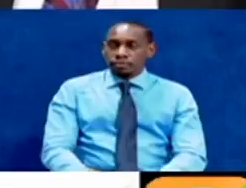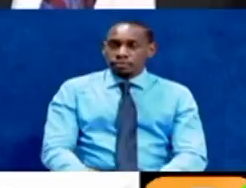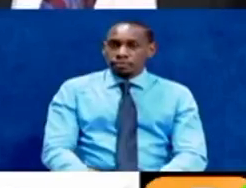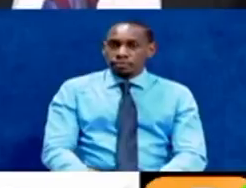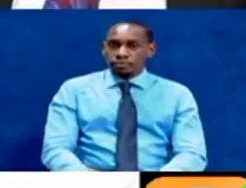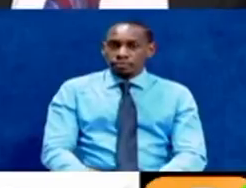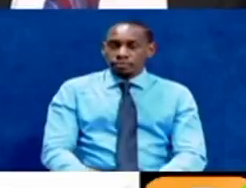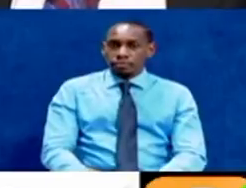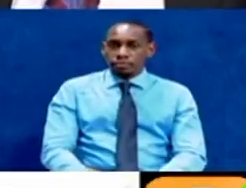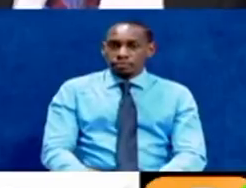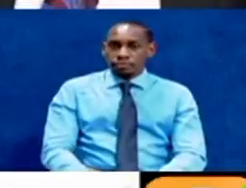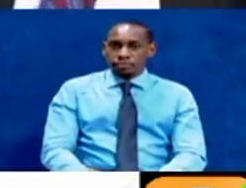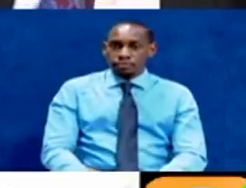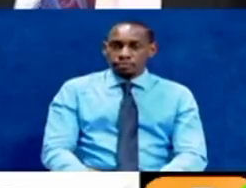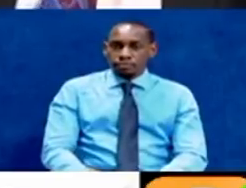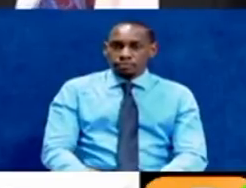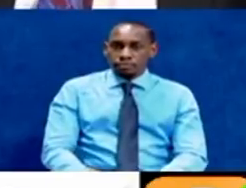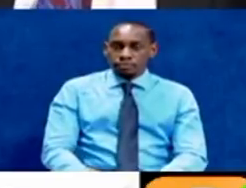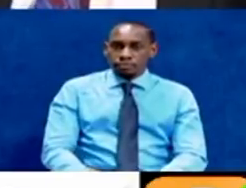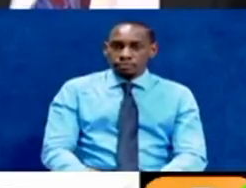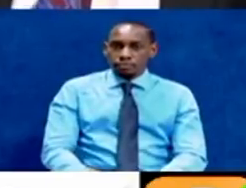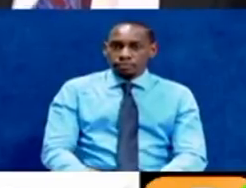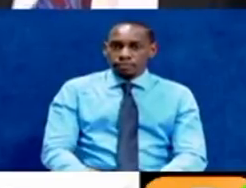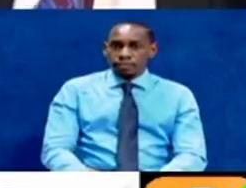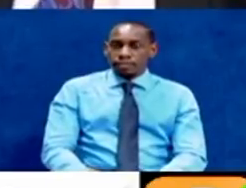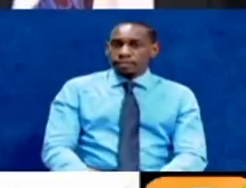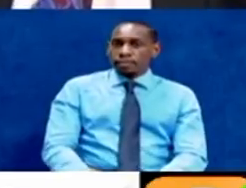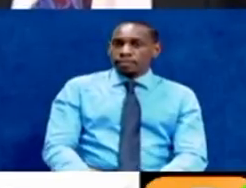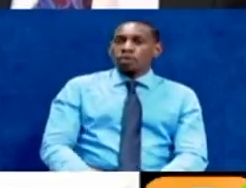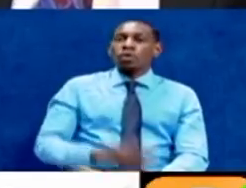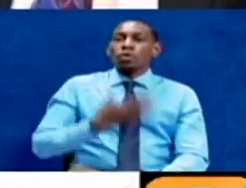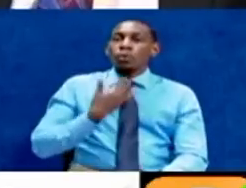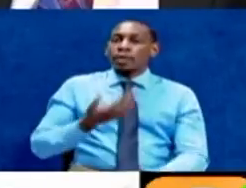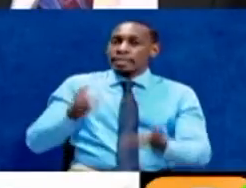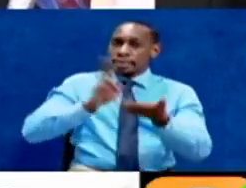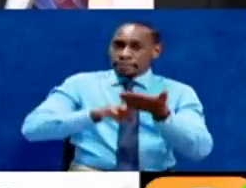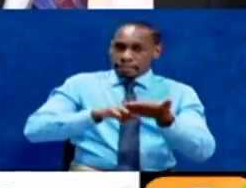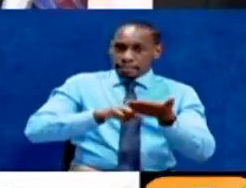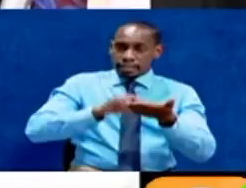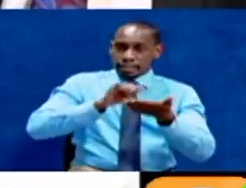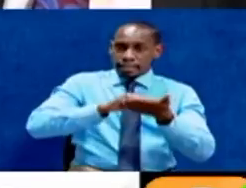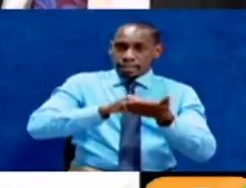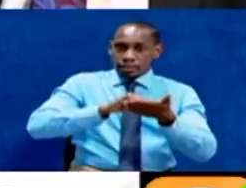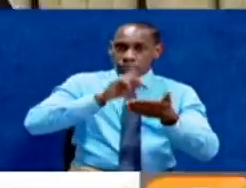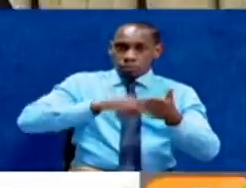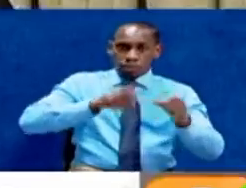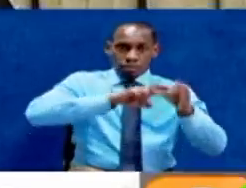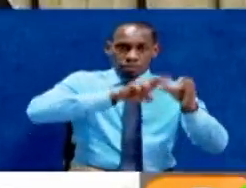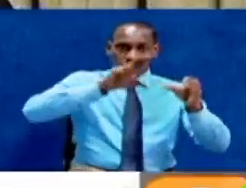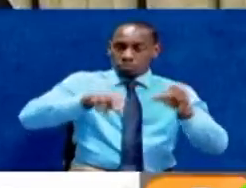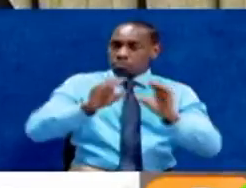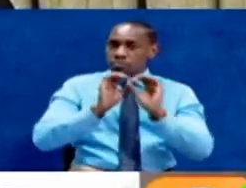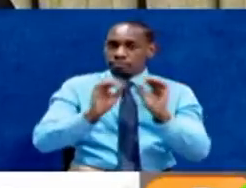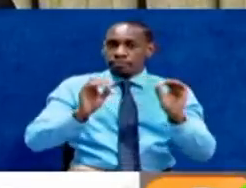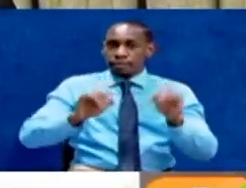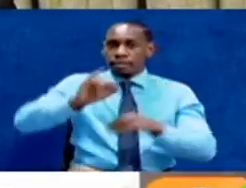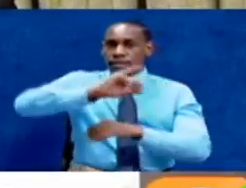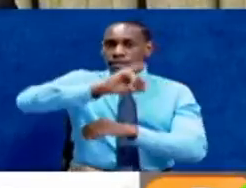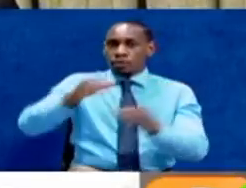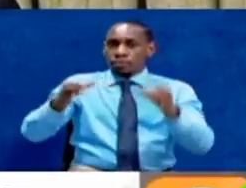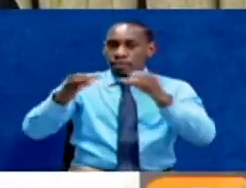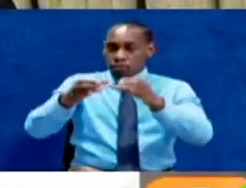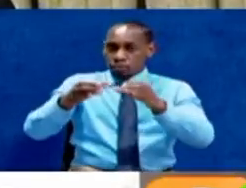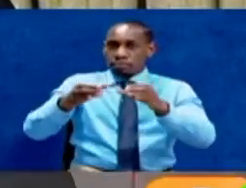Moro, I said, and which I want to repeat, that we are not moving out of Jubilee. Jubilee is a house that we